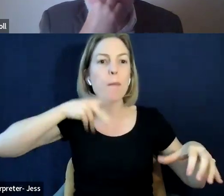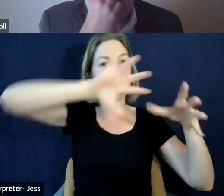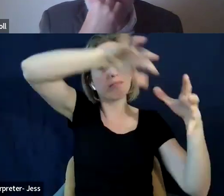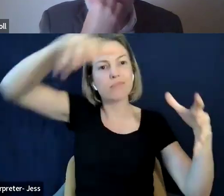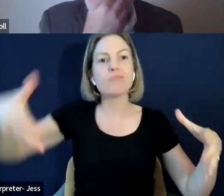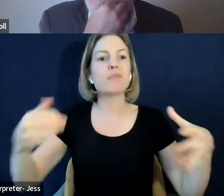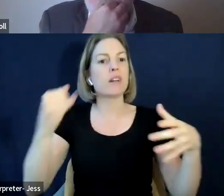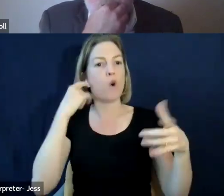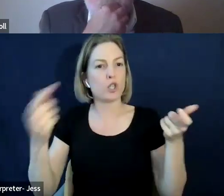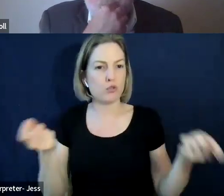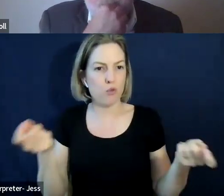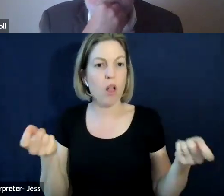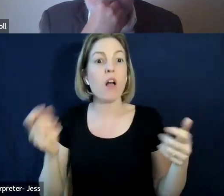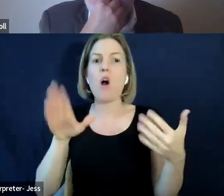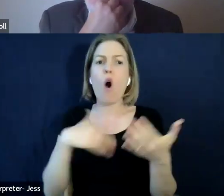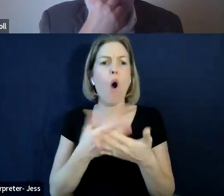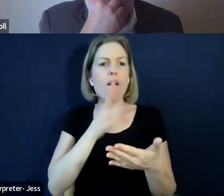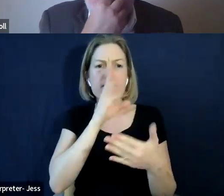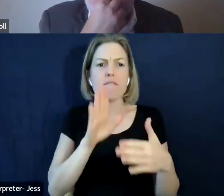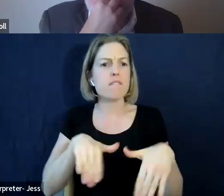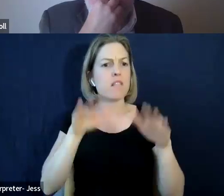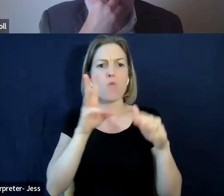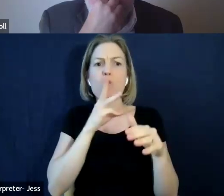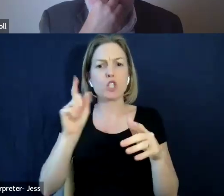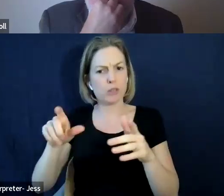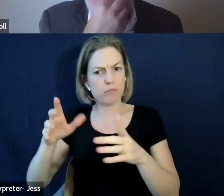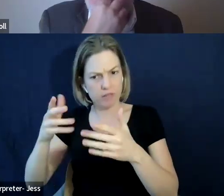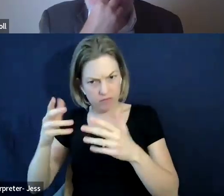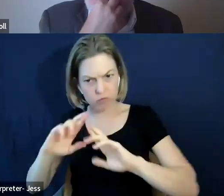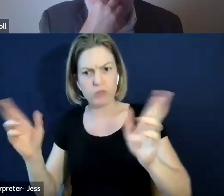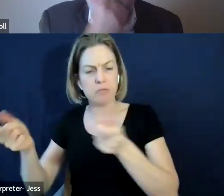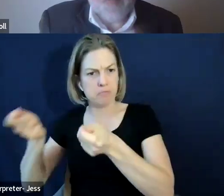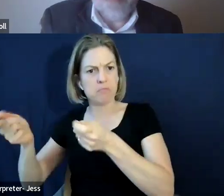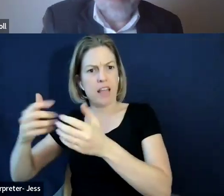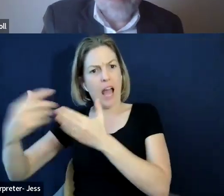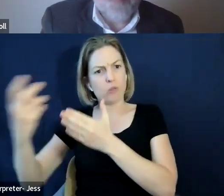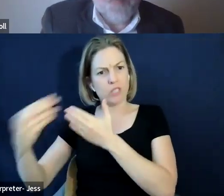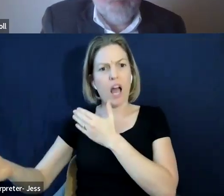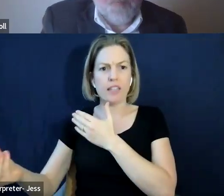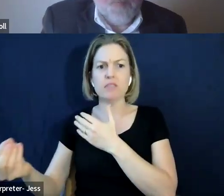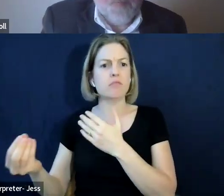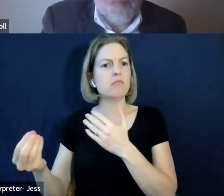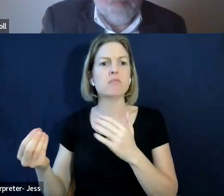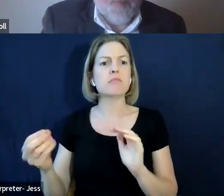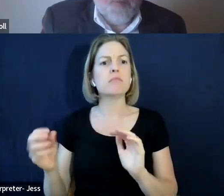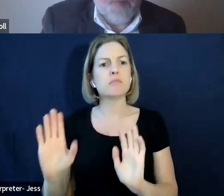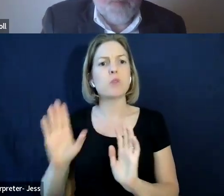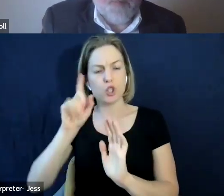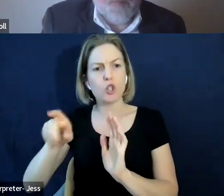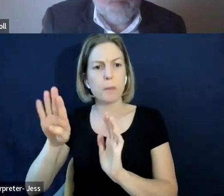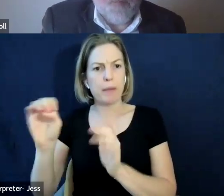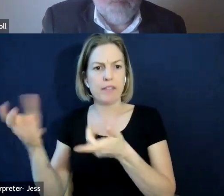the flood water should stay contained outside of our excavation as if we weren't doing anything. It's kind of